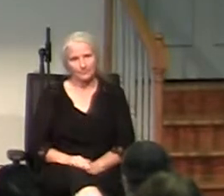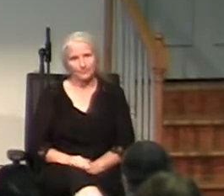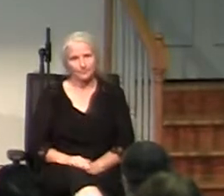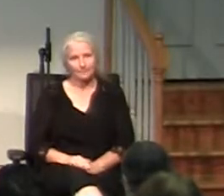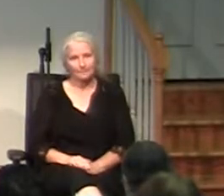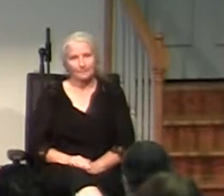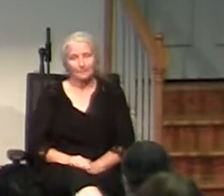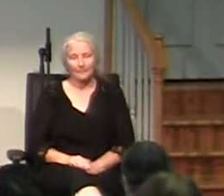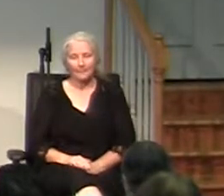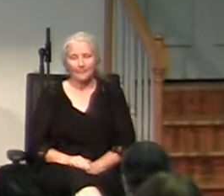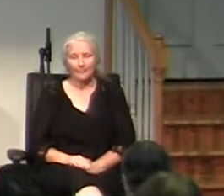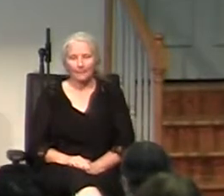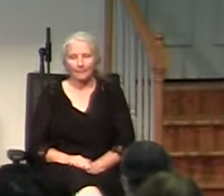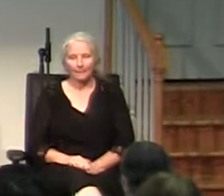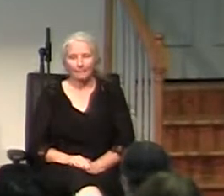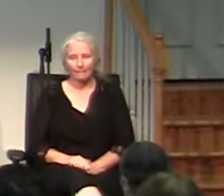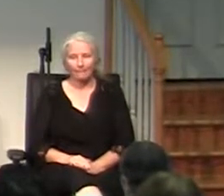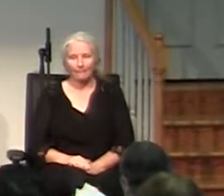wife,